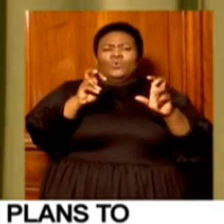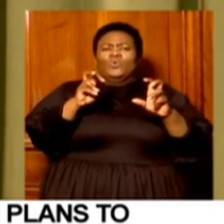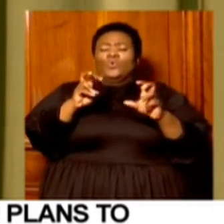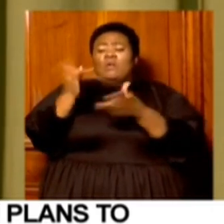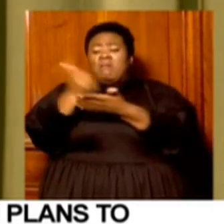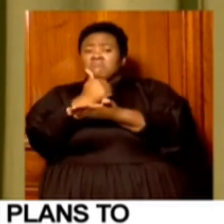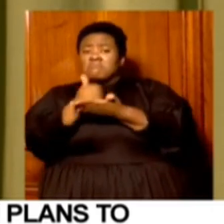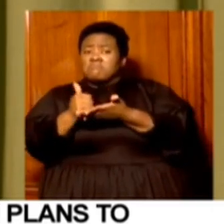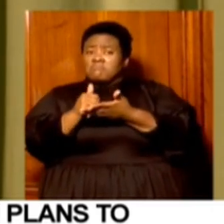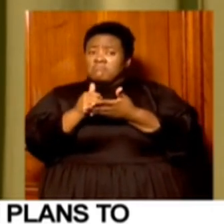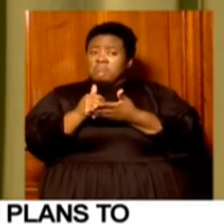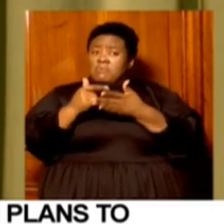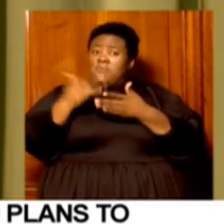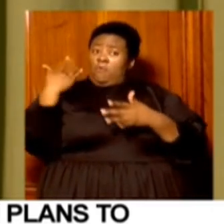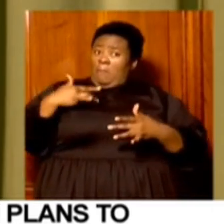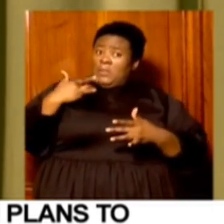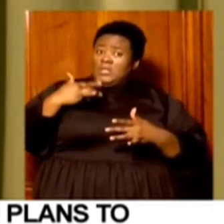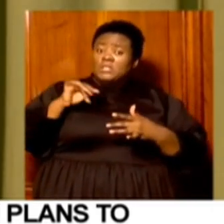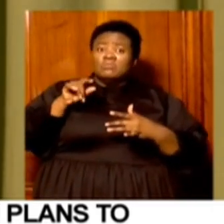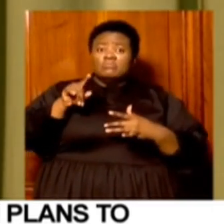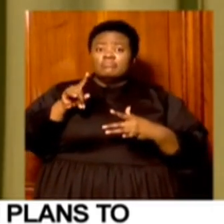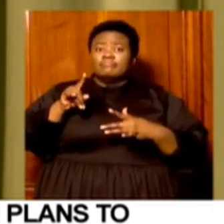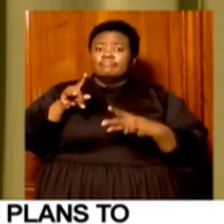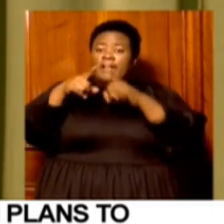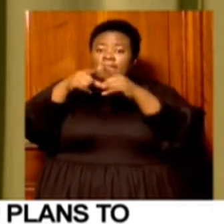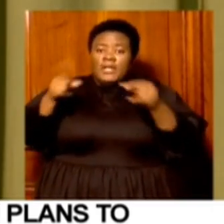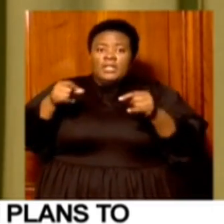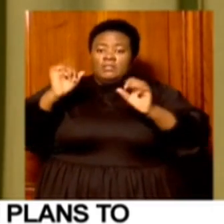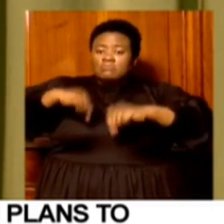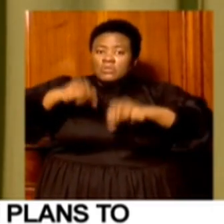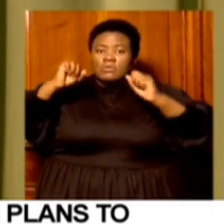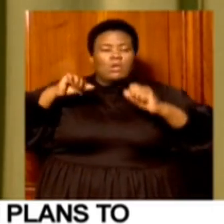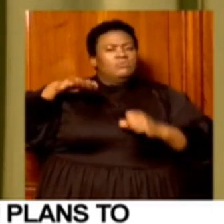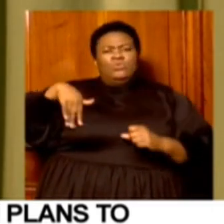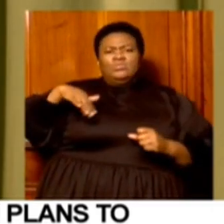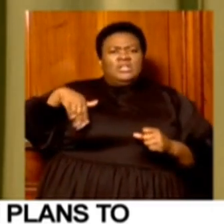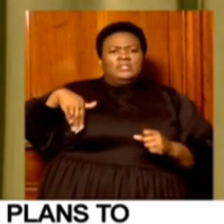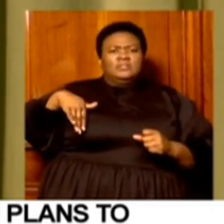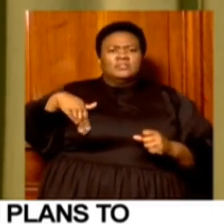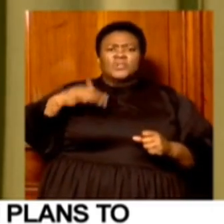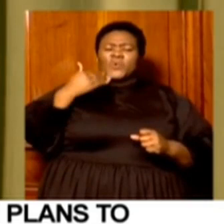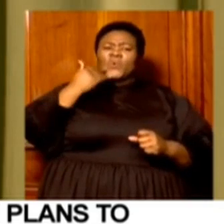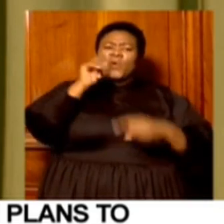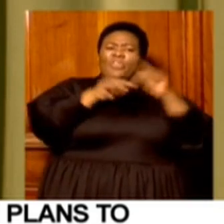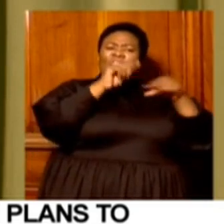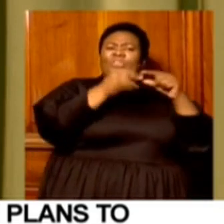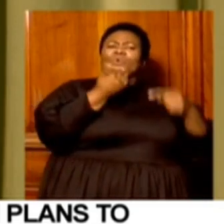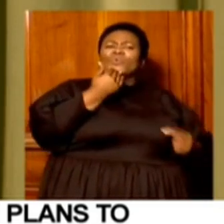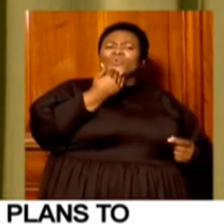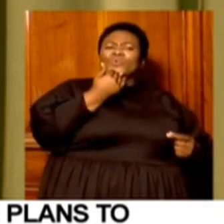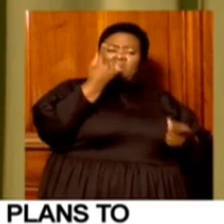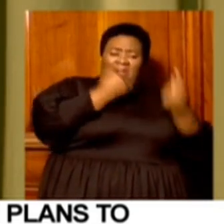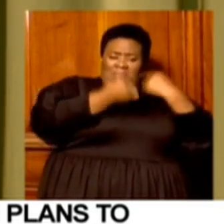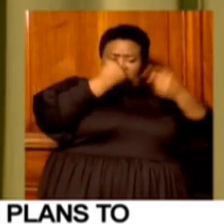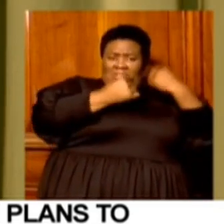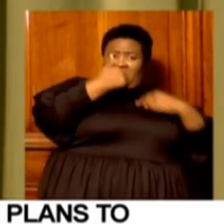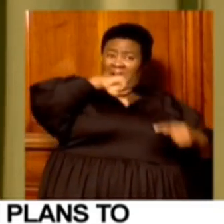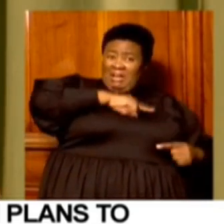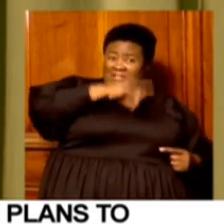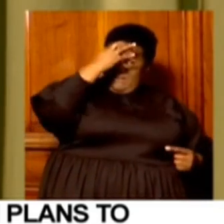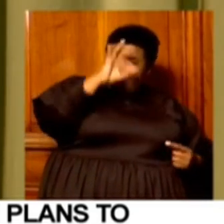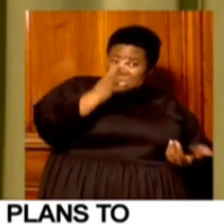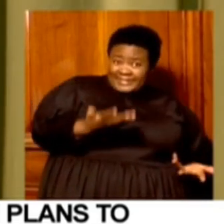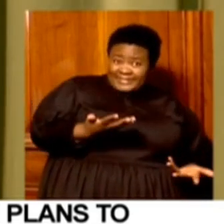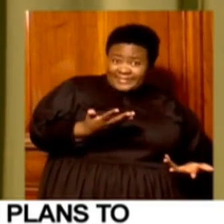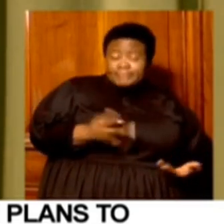never concluded it. Who can be blamed for that? Government, okay, blame us for that. We